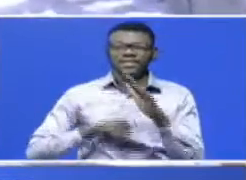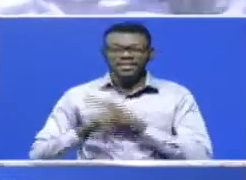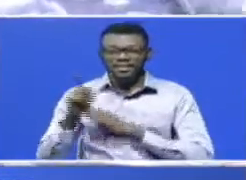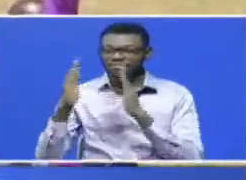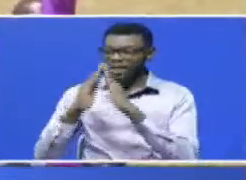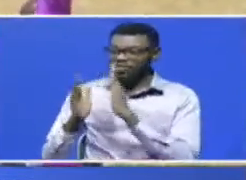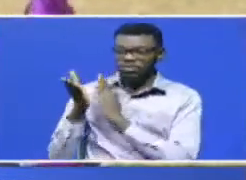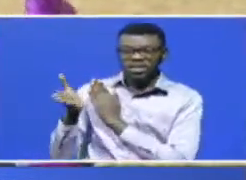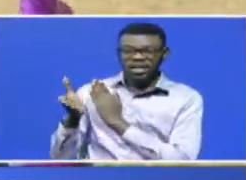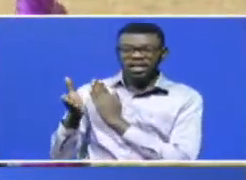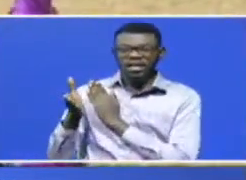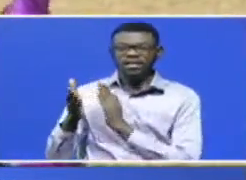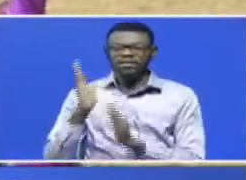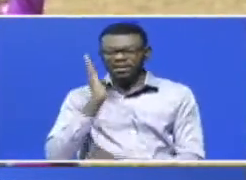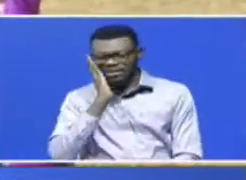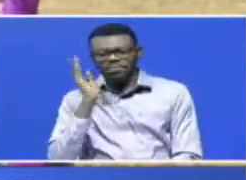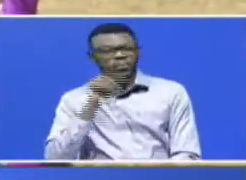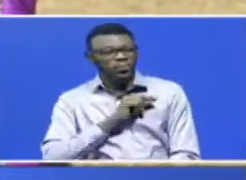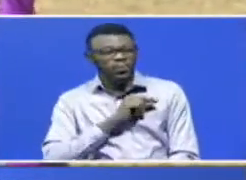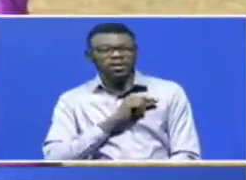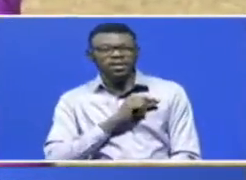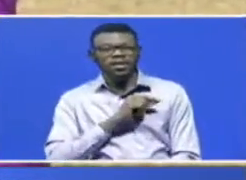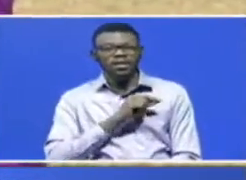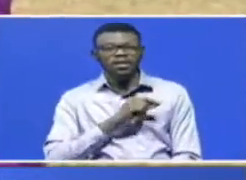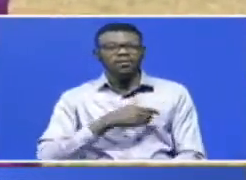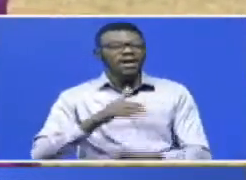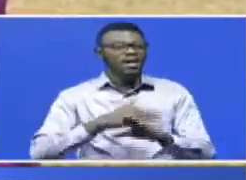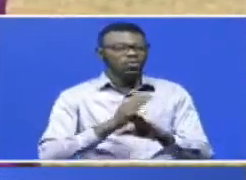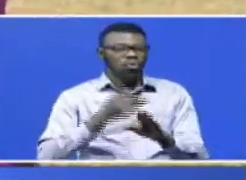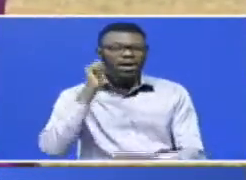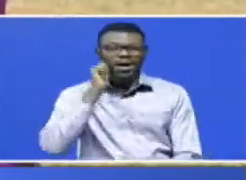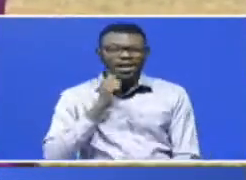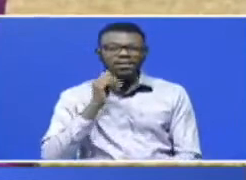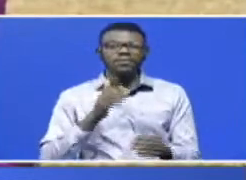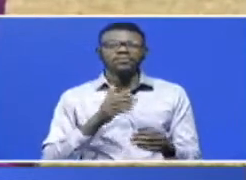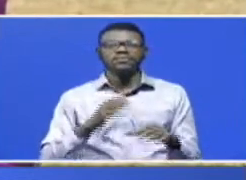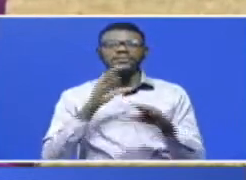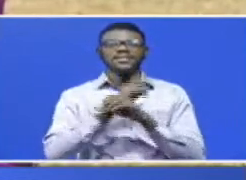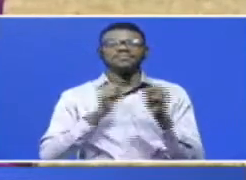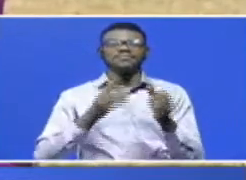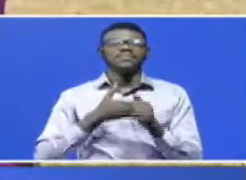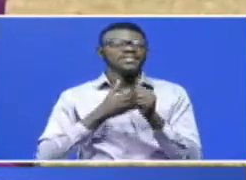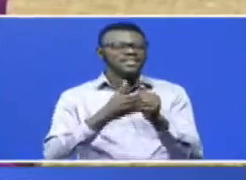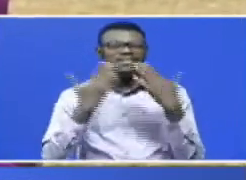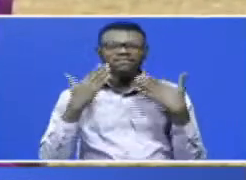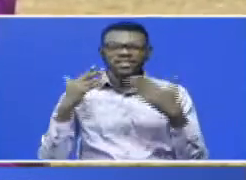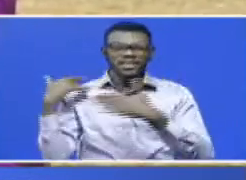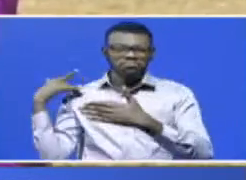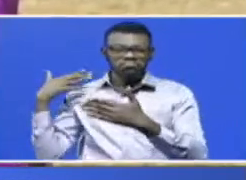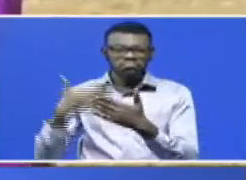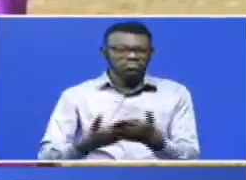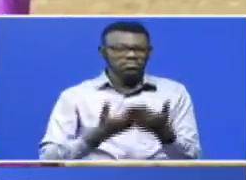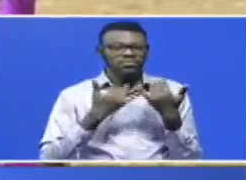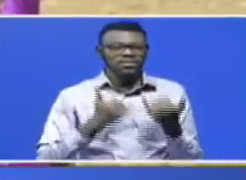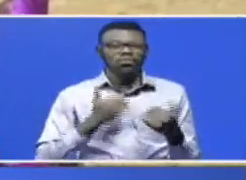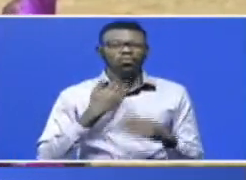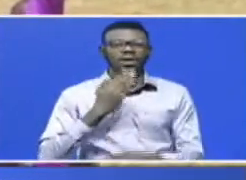lilala hata huko. So wanasema watu wa Kimkuyu Kalenjin wameongoza presidency. Sasa wanataka Mluhya kuwe